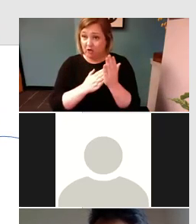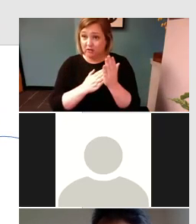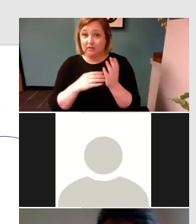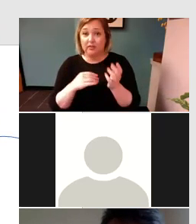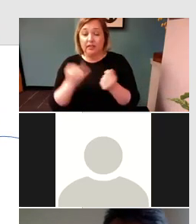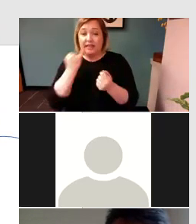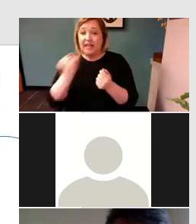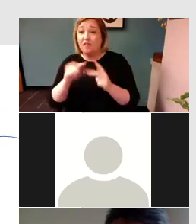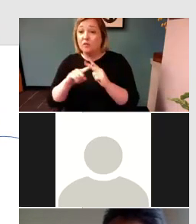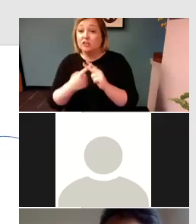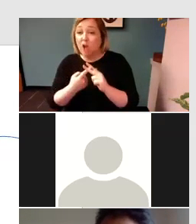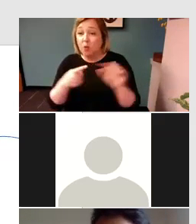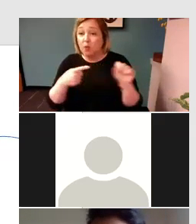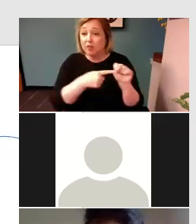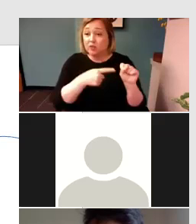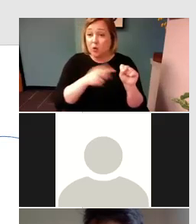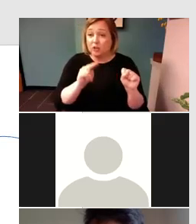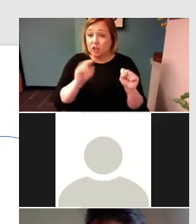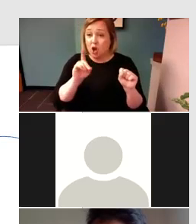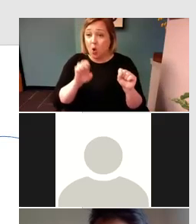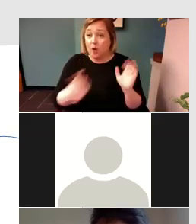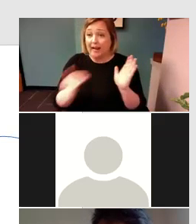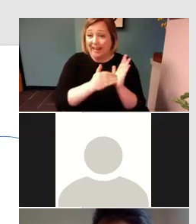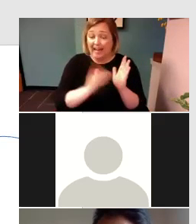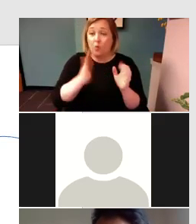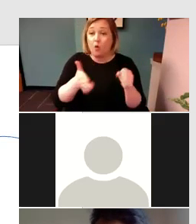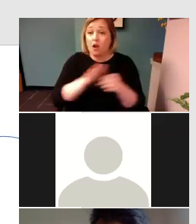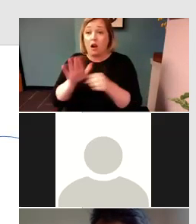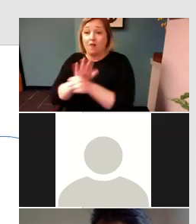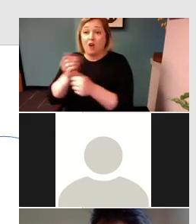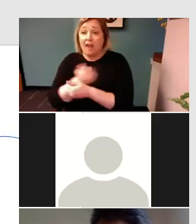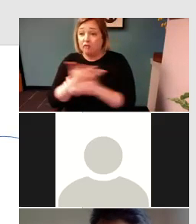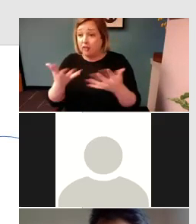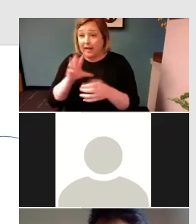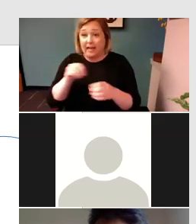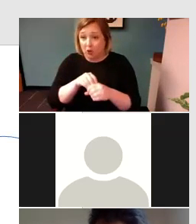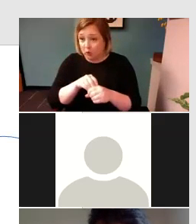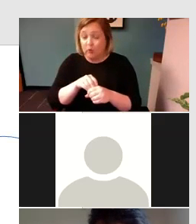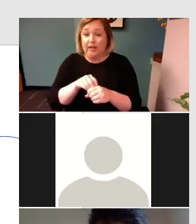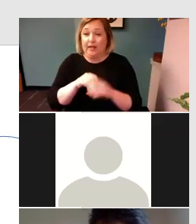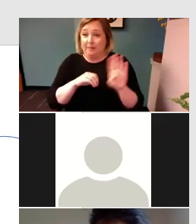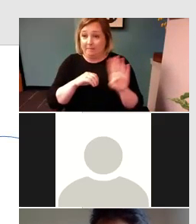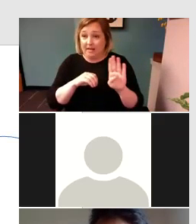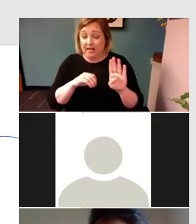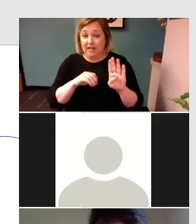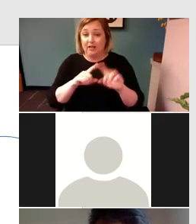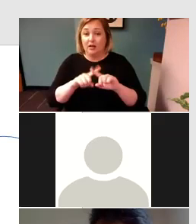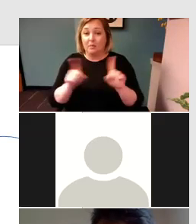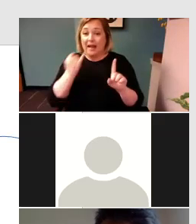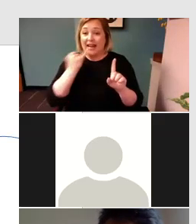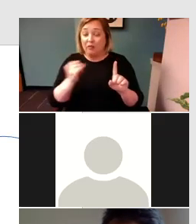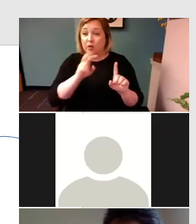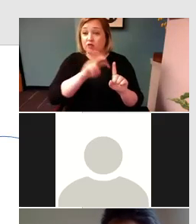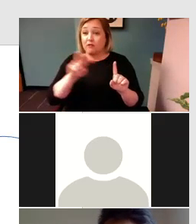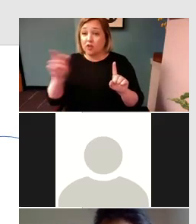here again, it would cover everything including A. But again, if we reverse all the edges, we start from B, and then we